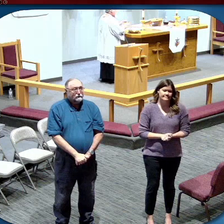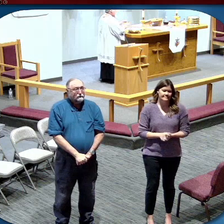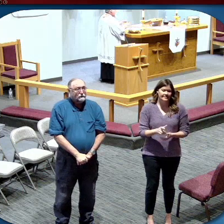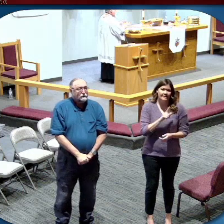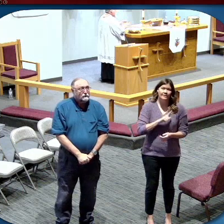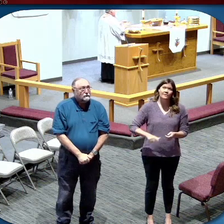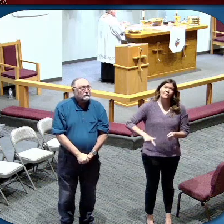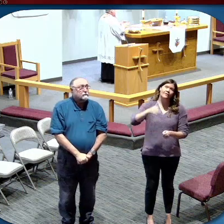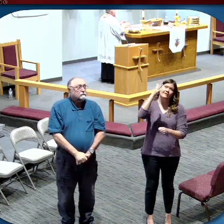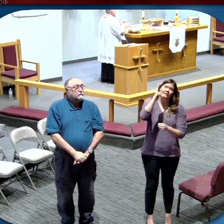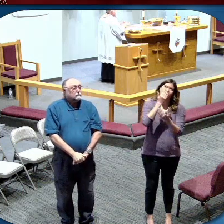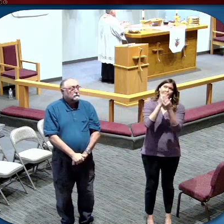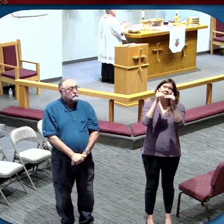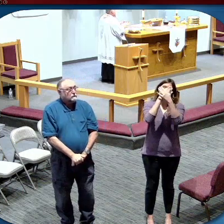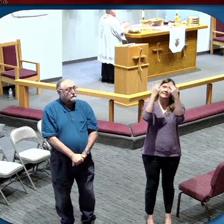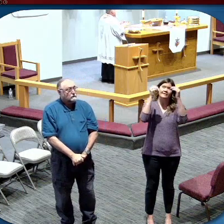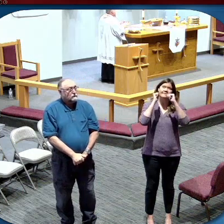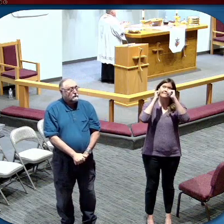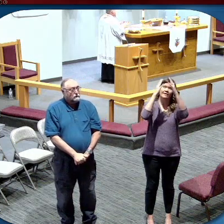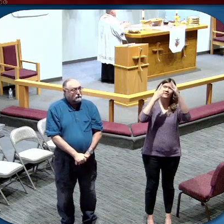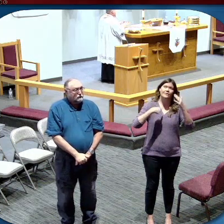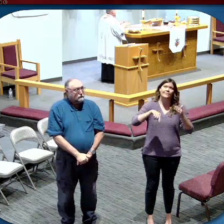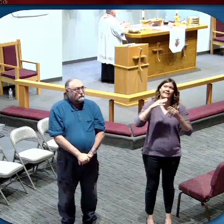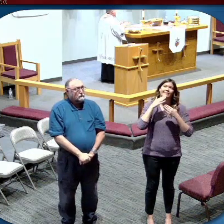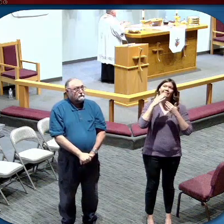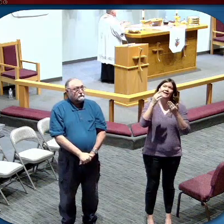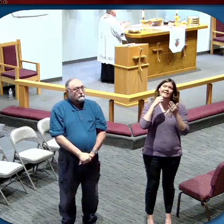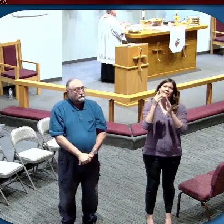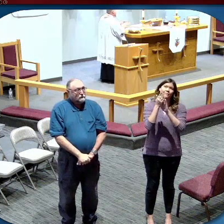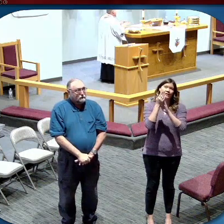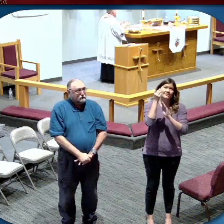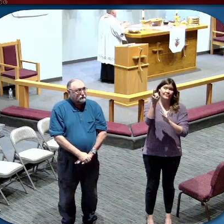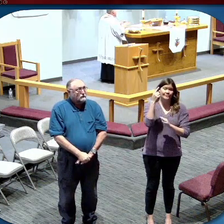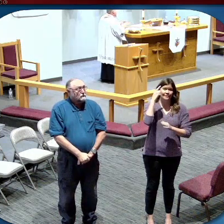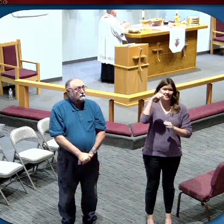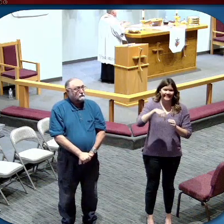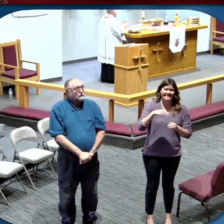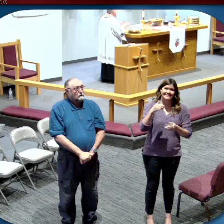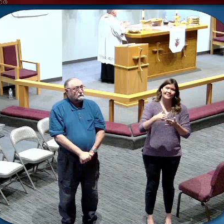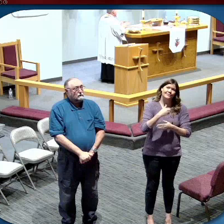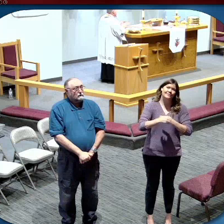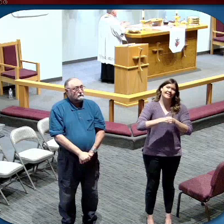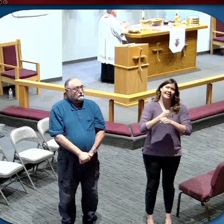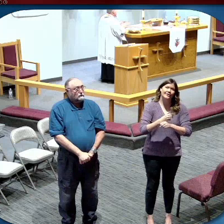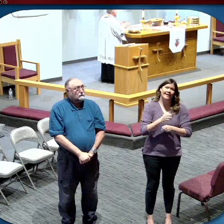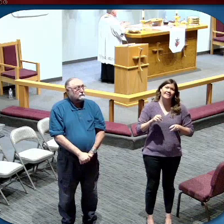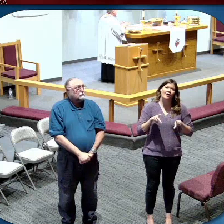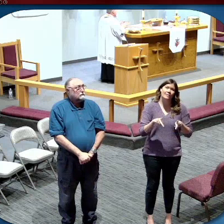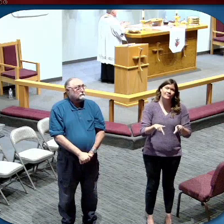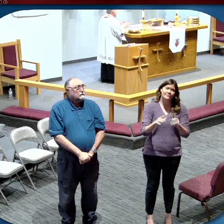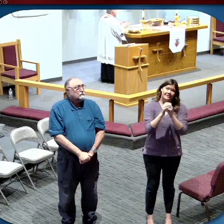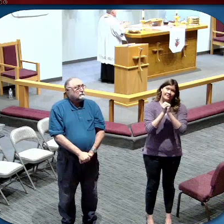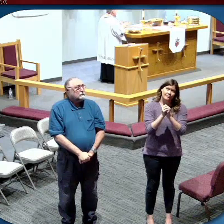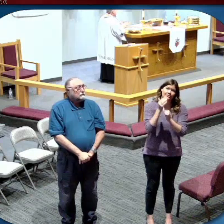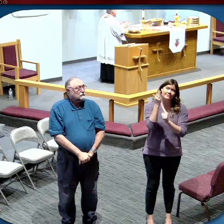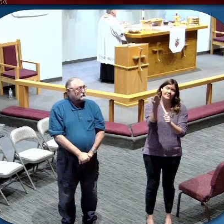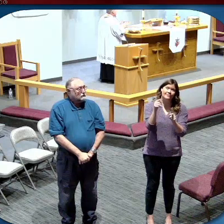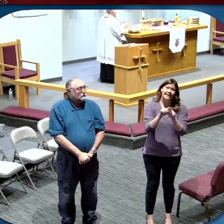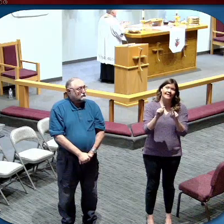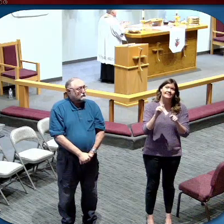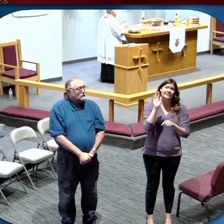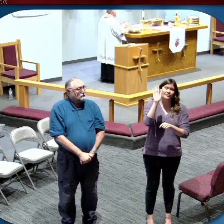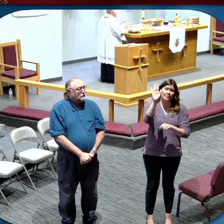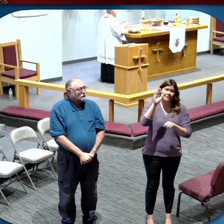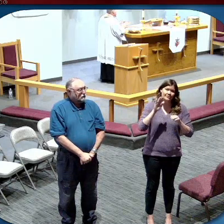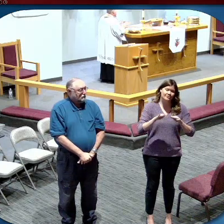Lord God, our Heavenly Father, we give you thanks and praise for this new year, for the opportunity to worship you as your children, sons